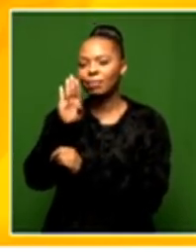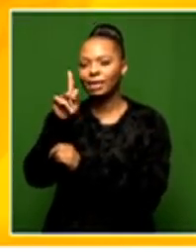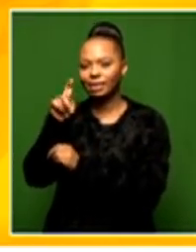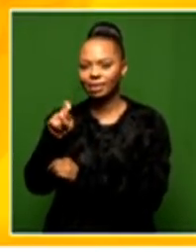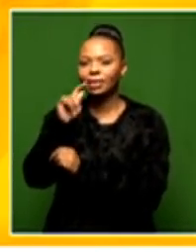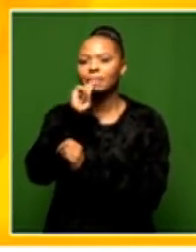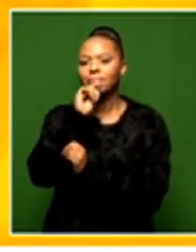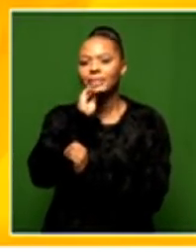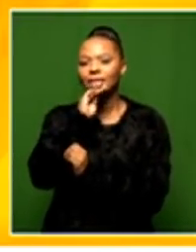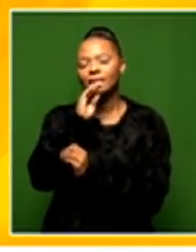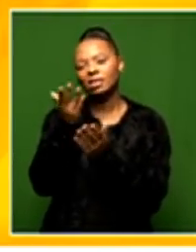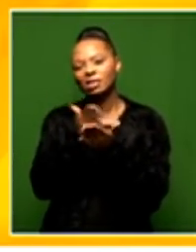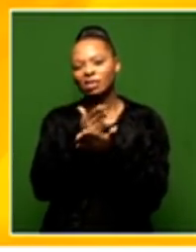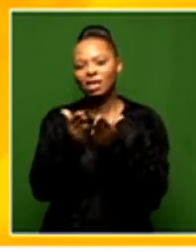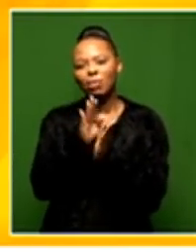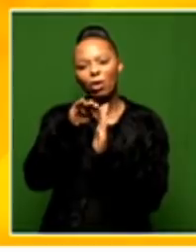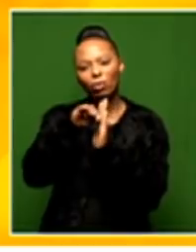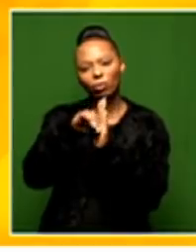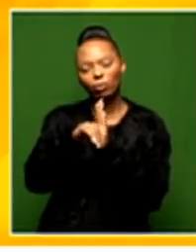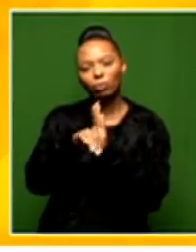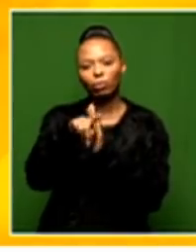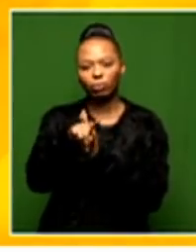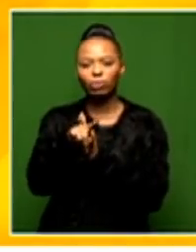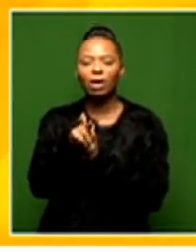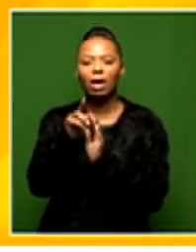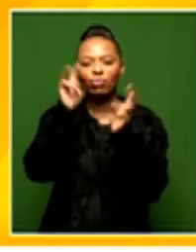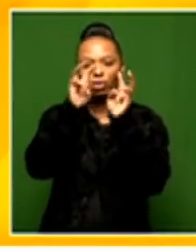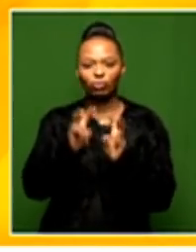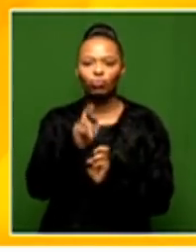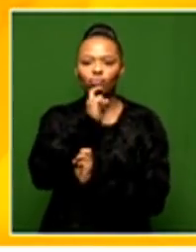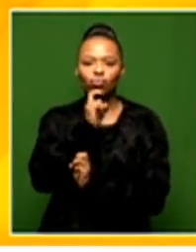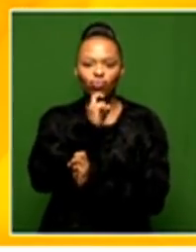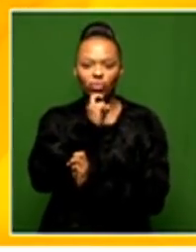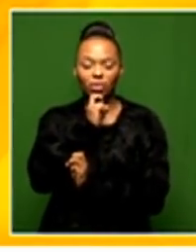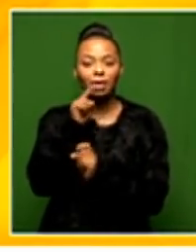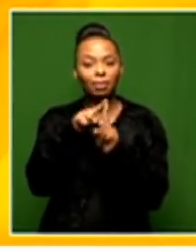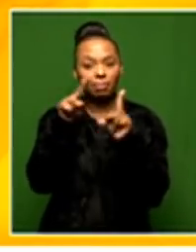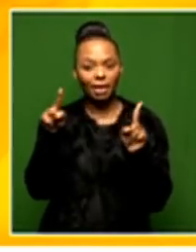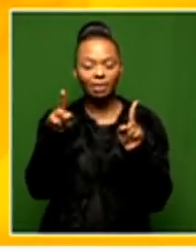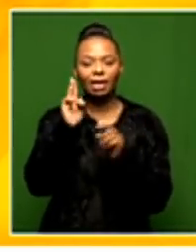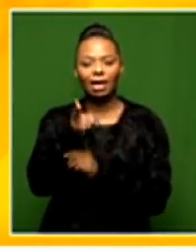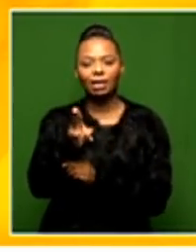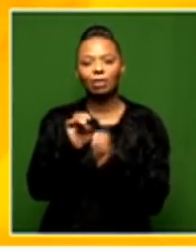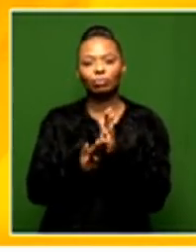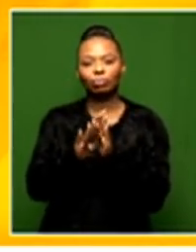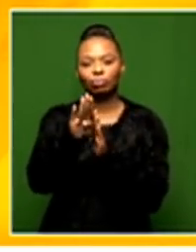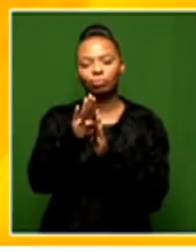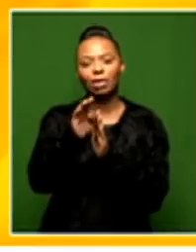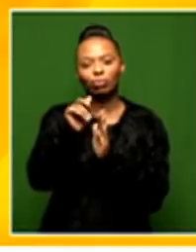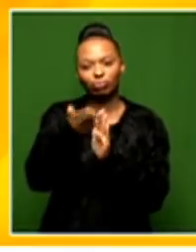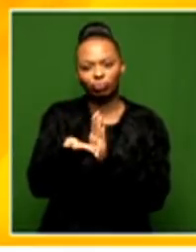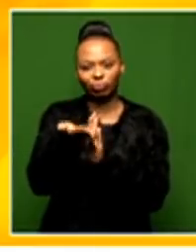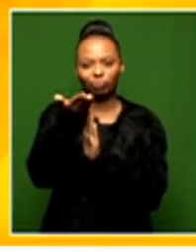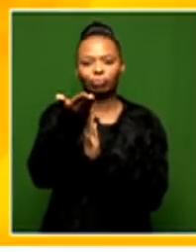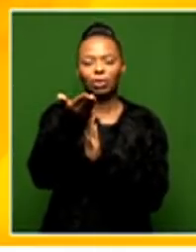some of the cost relief for households consuming more power. But it will also increase some basic costs for those